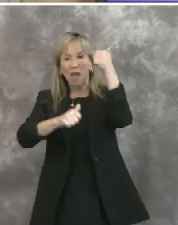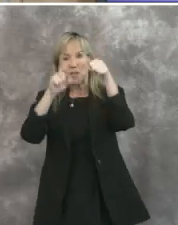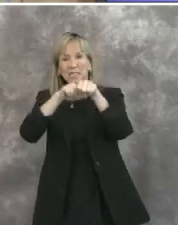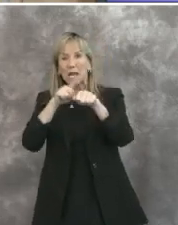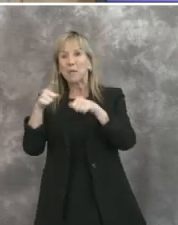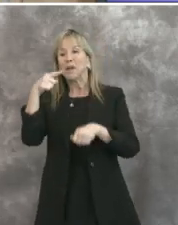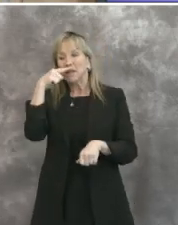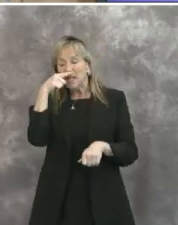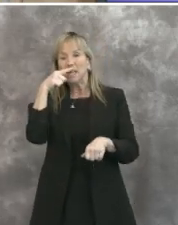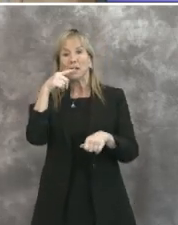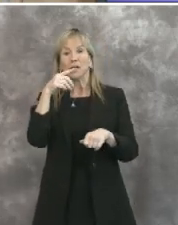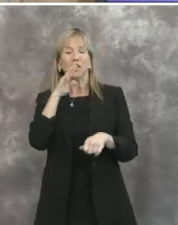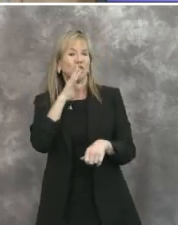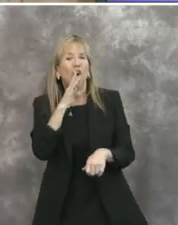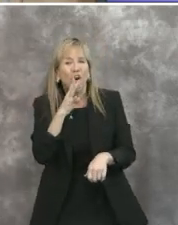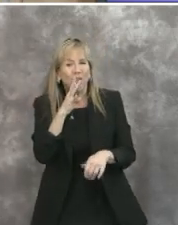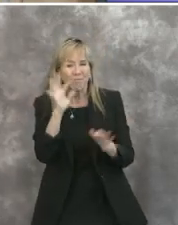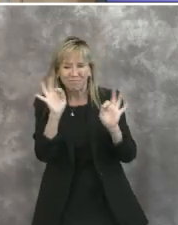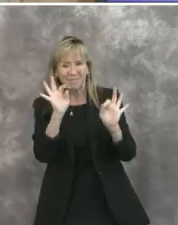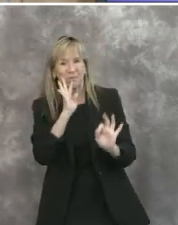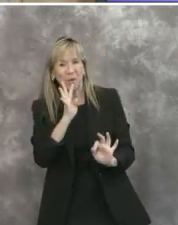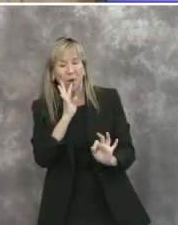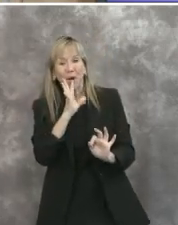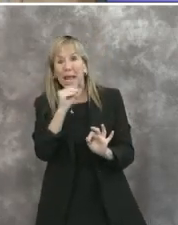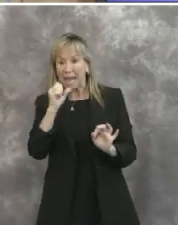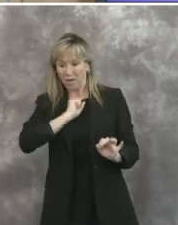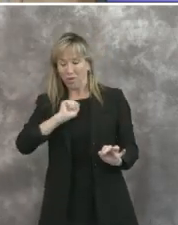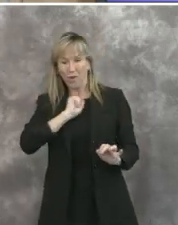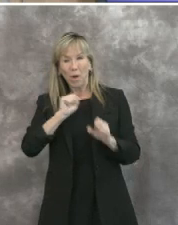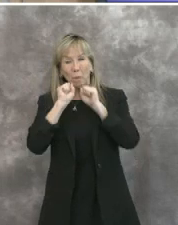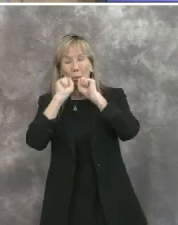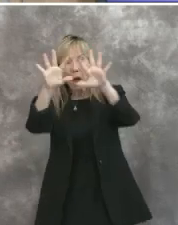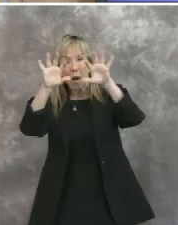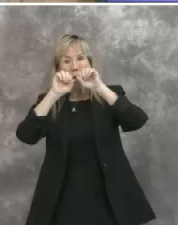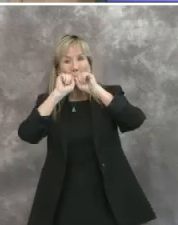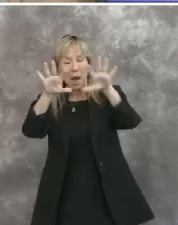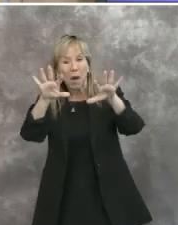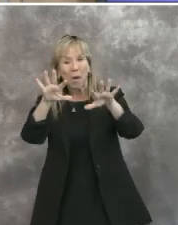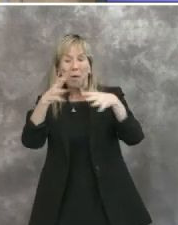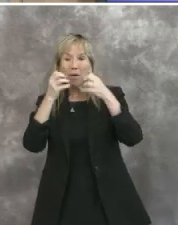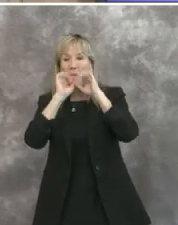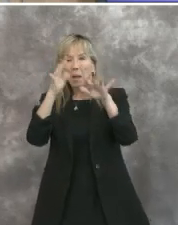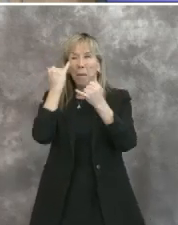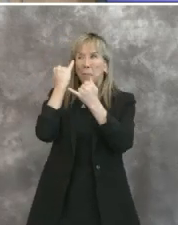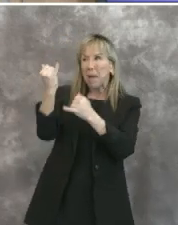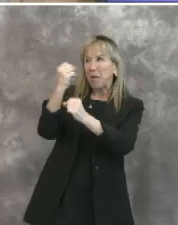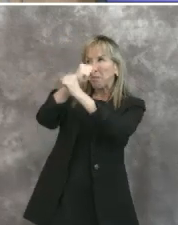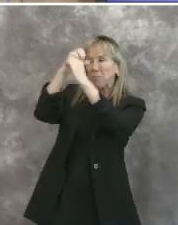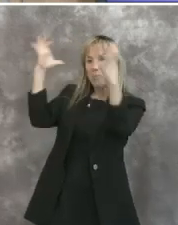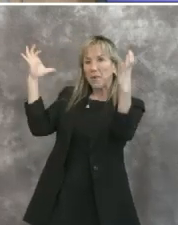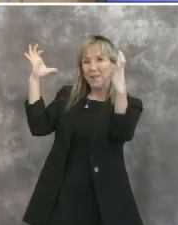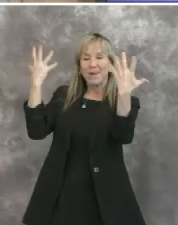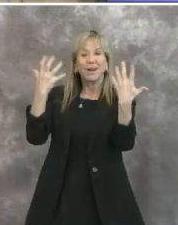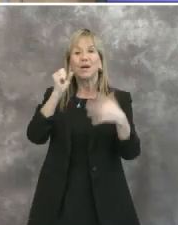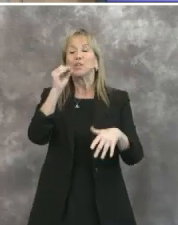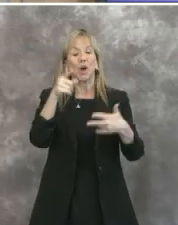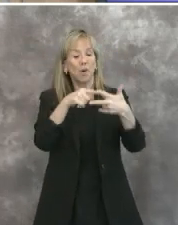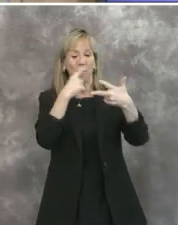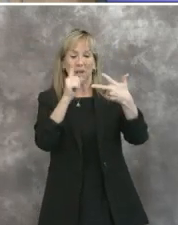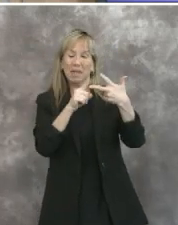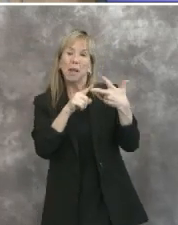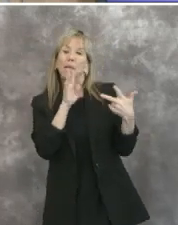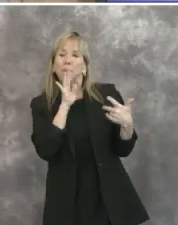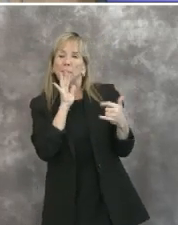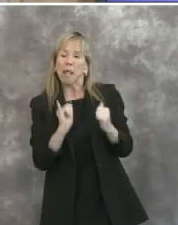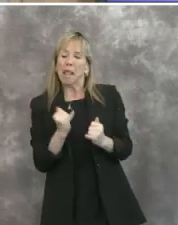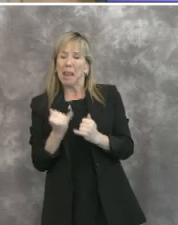sneeze. Sneezing is the most dangerous. It spreads embers furthest, coughing second, and speaking last, though it